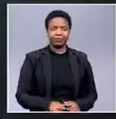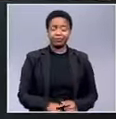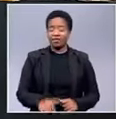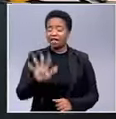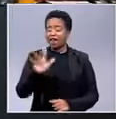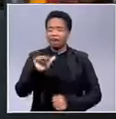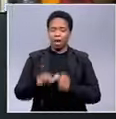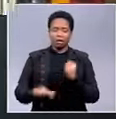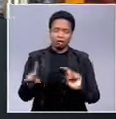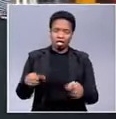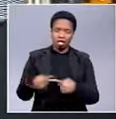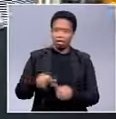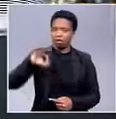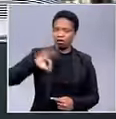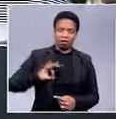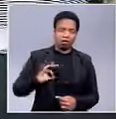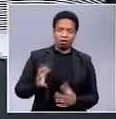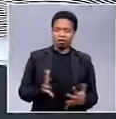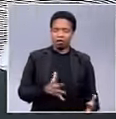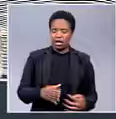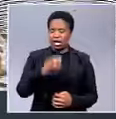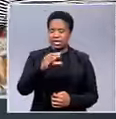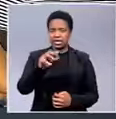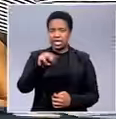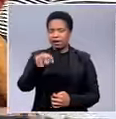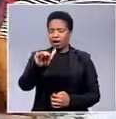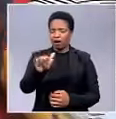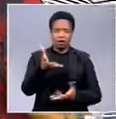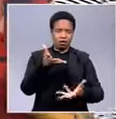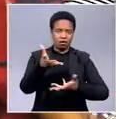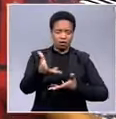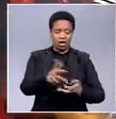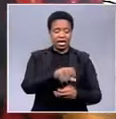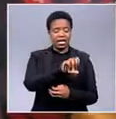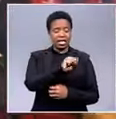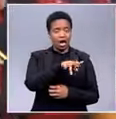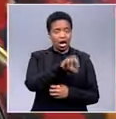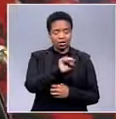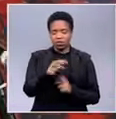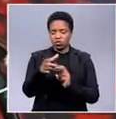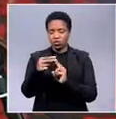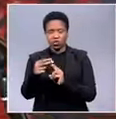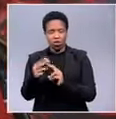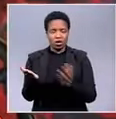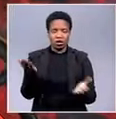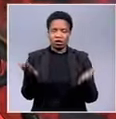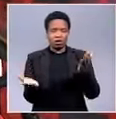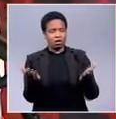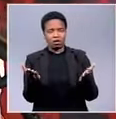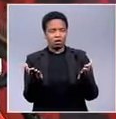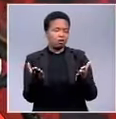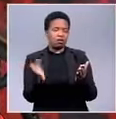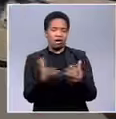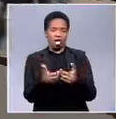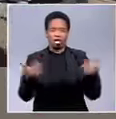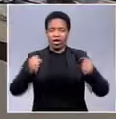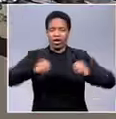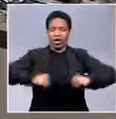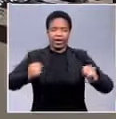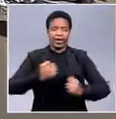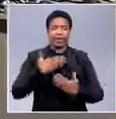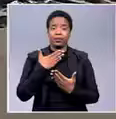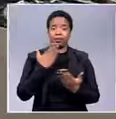wage negotiations and a CCMA intervention between SARS and the unions, the parties are still worlds apart. Nehawu